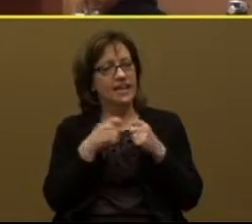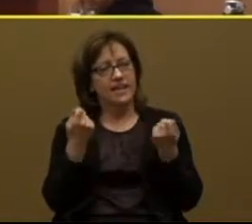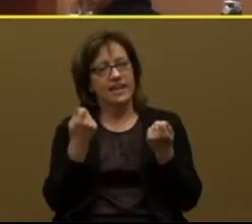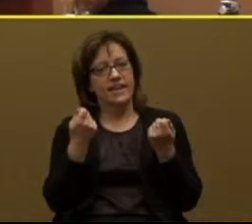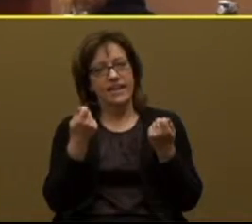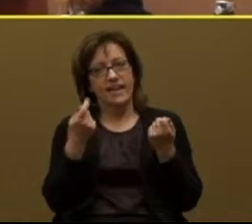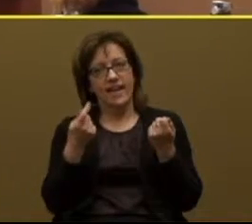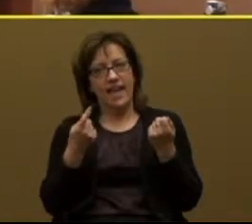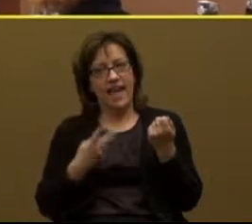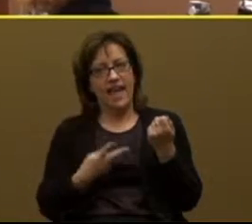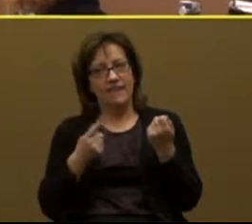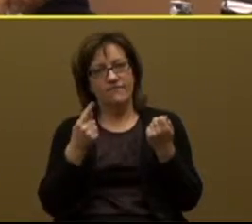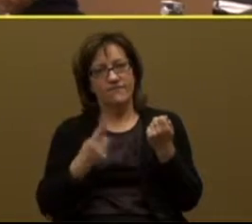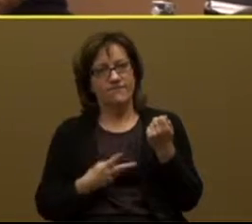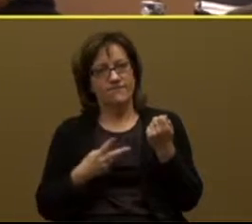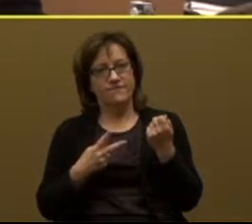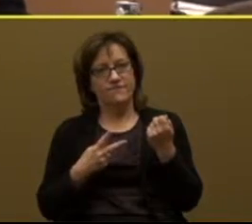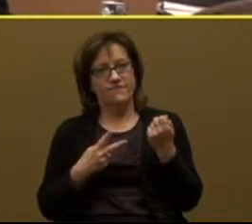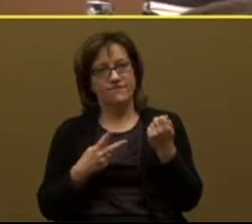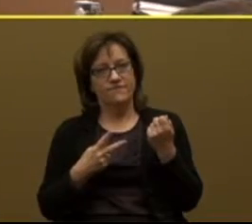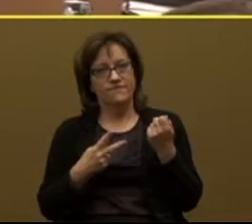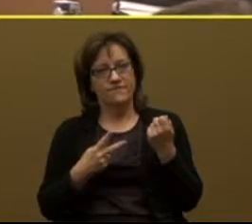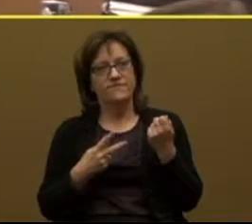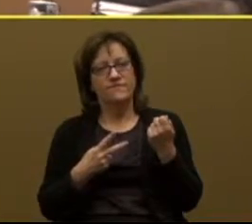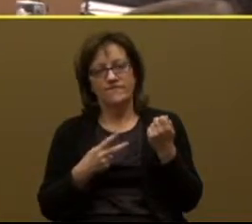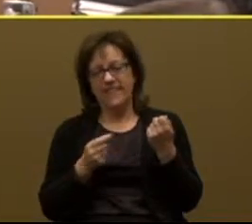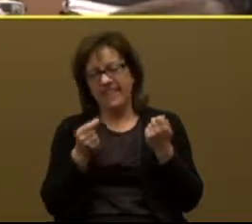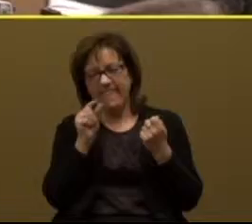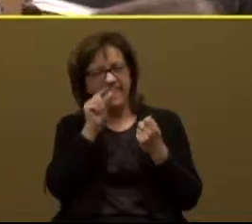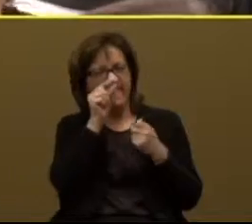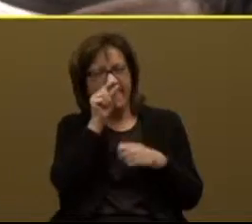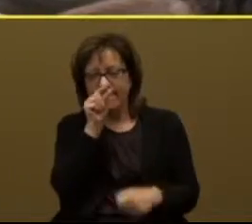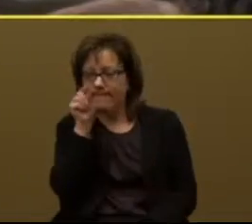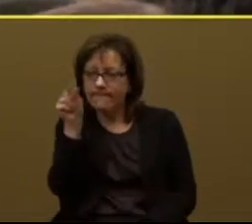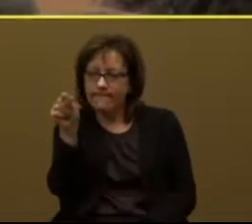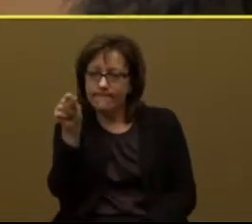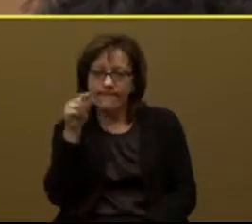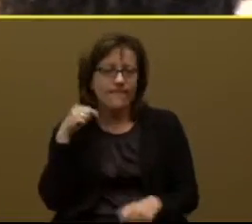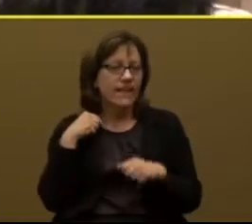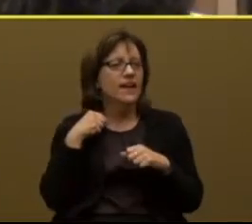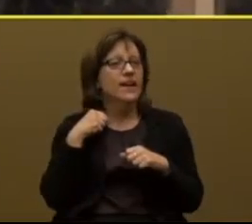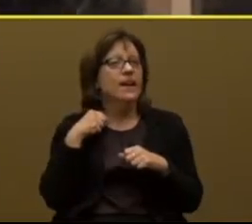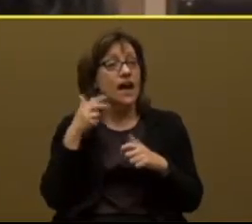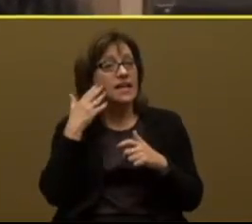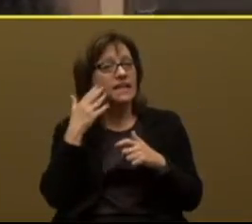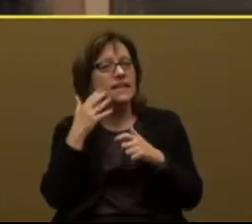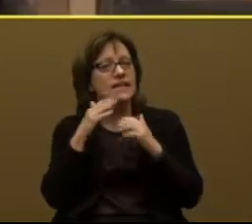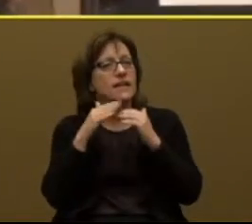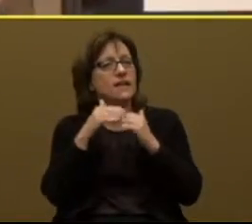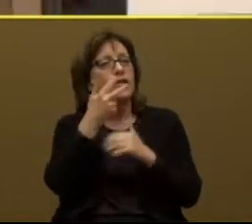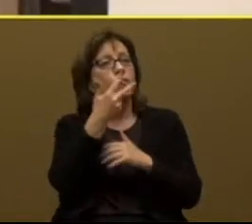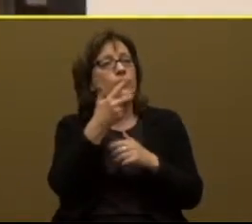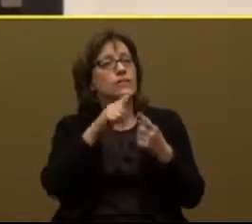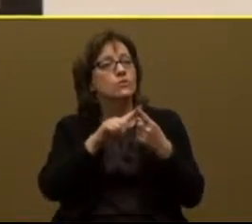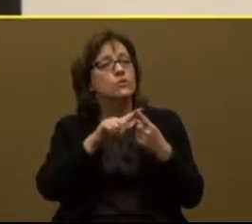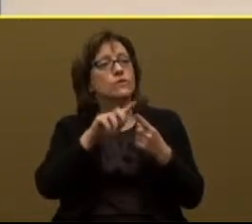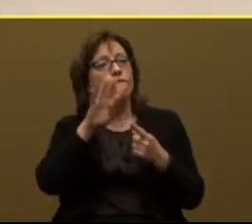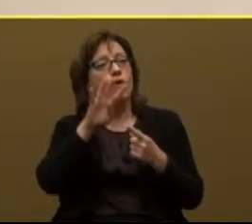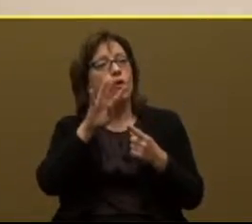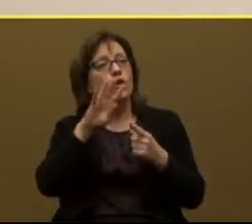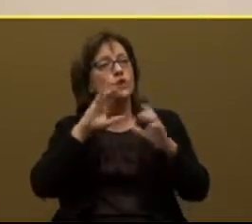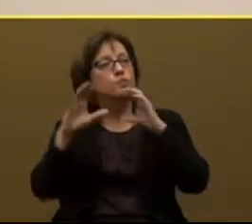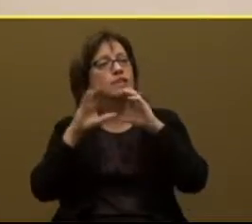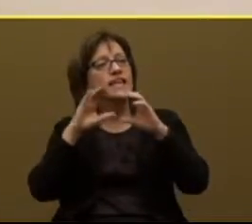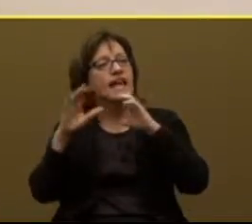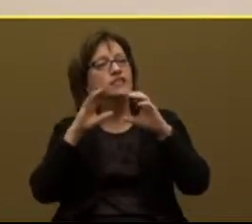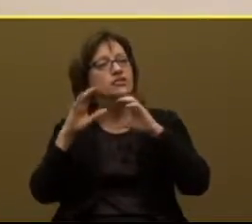like a little tiny piece of a pretzel because I need at least 3 to 4 communicative